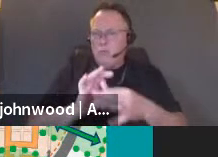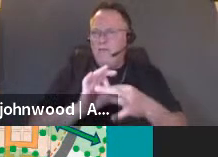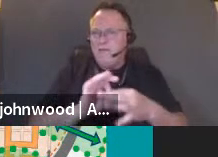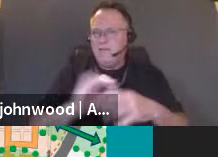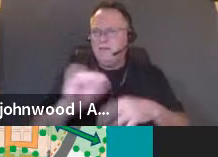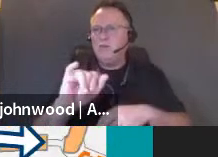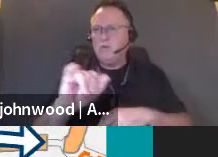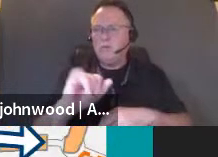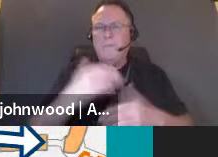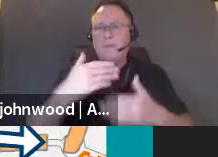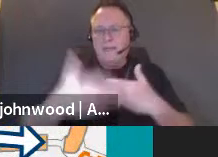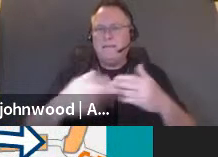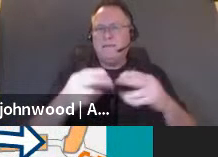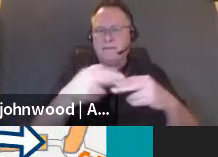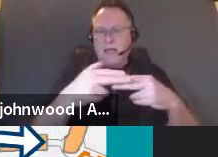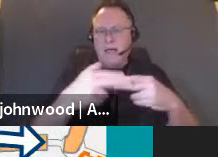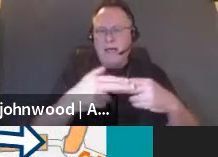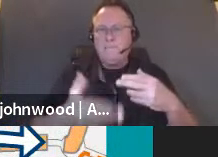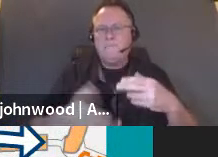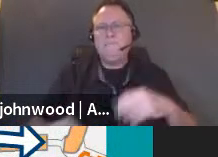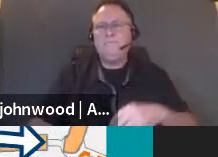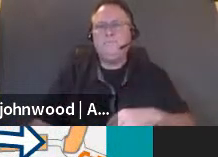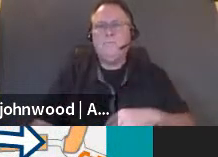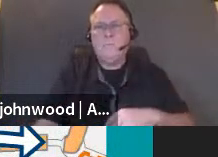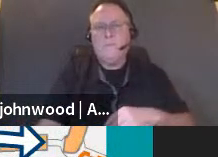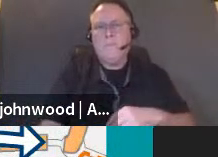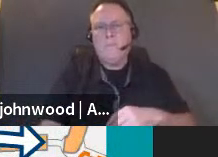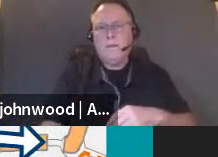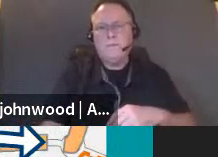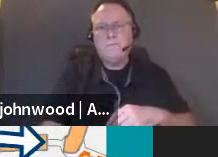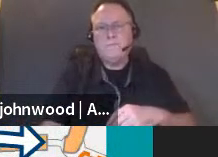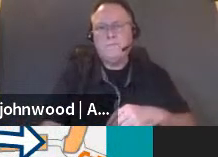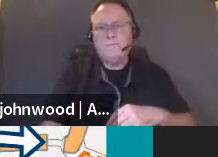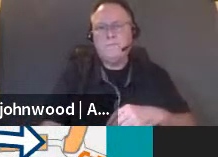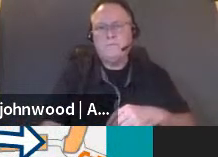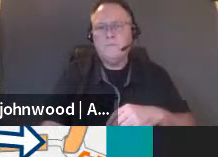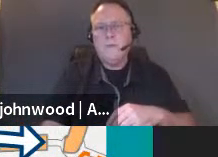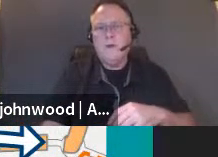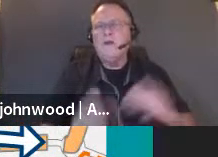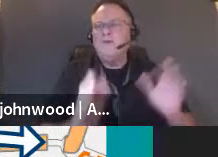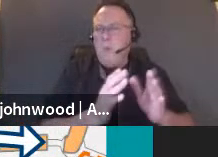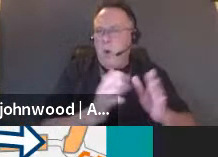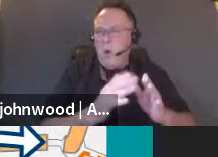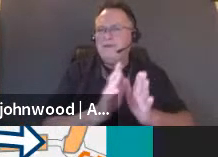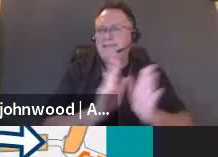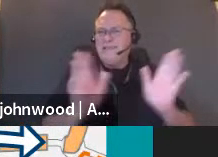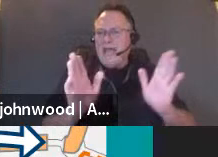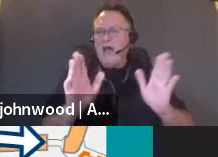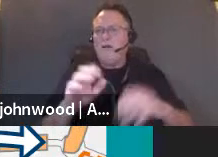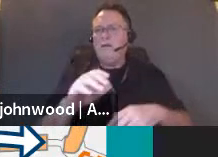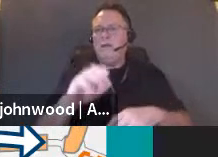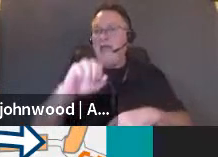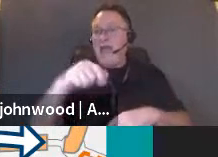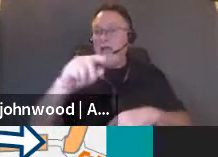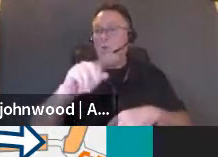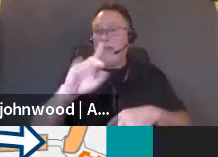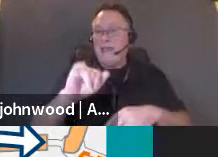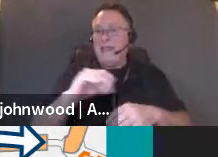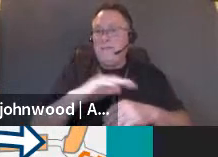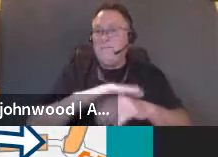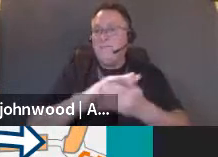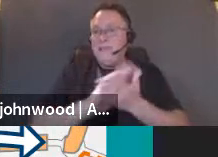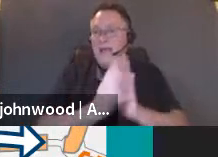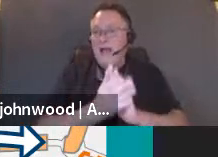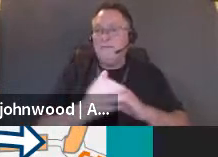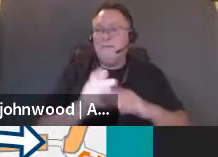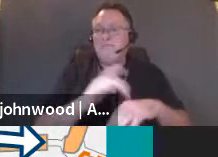Next slide, please. At the small scale, equity becomes very tangible. Equity can mean